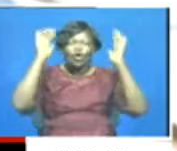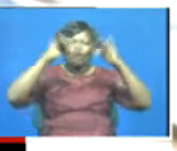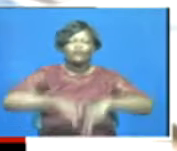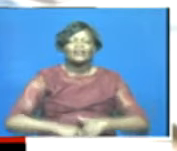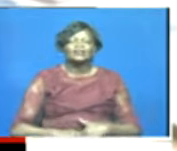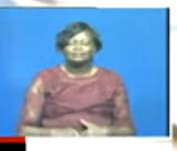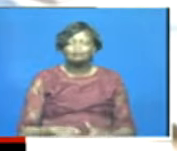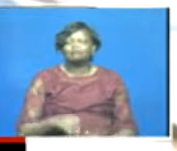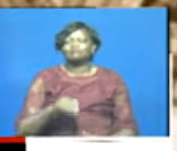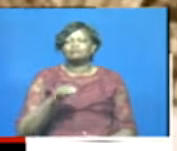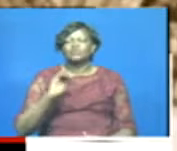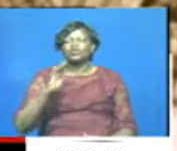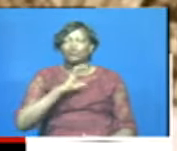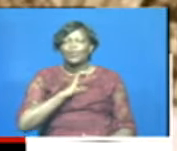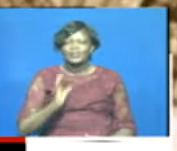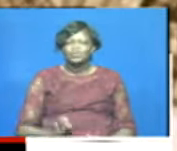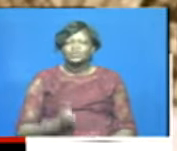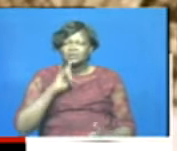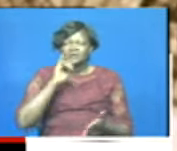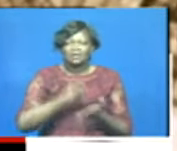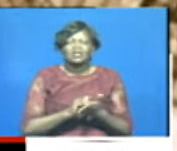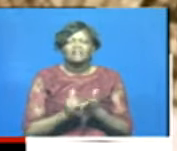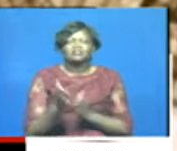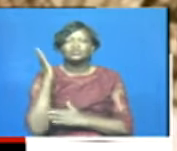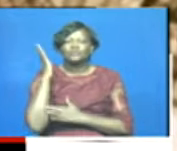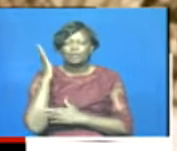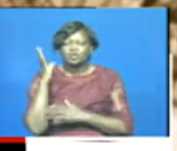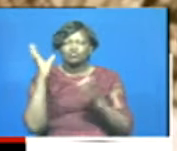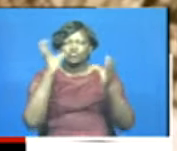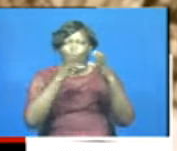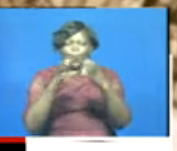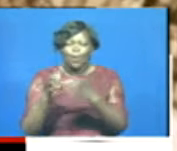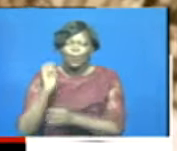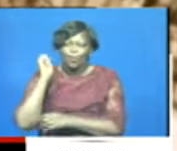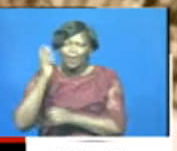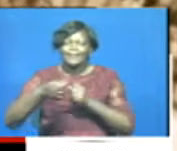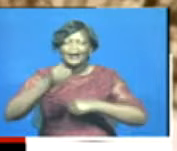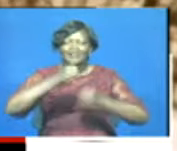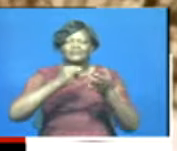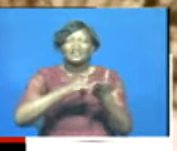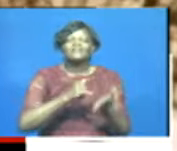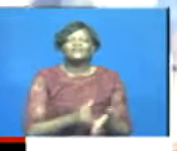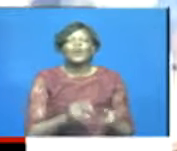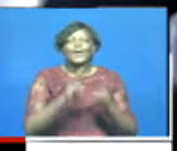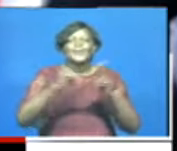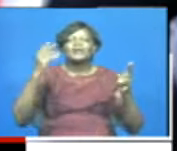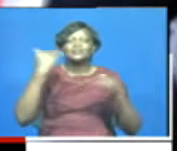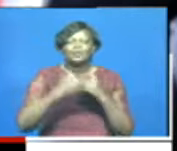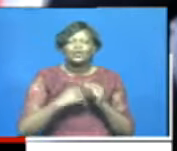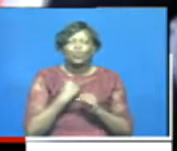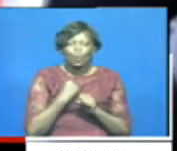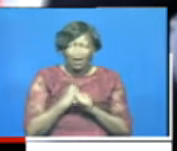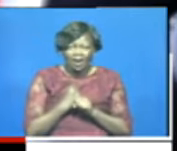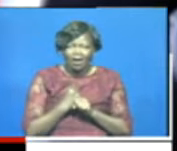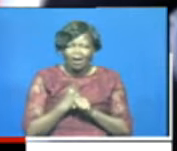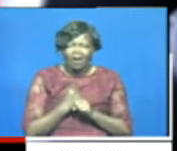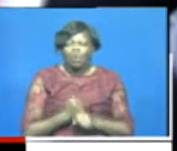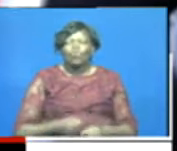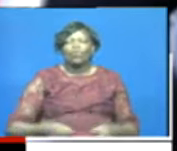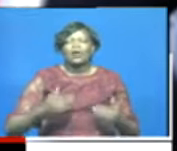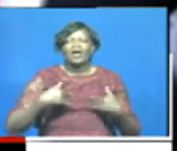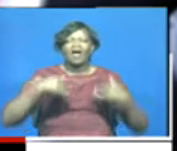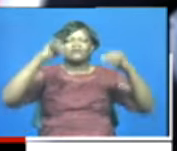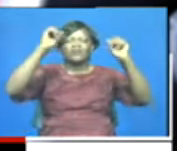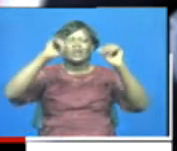Commissioner Fred Ndunga said security agencies will be actively involved in peace-building efforts. Tumekubaliana juu ya